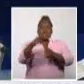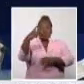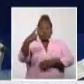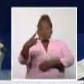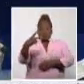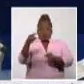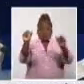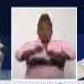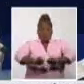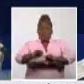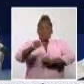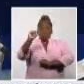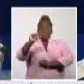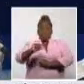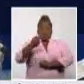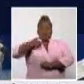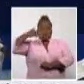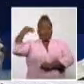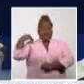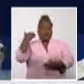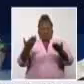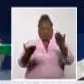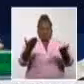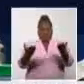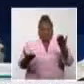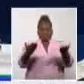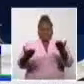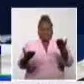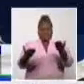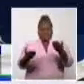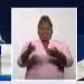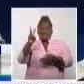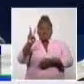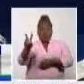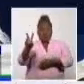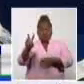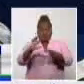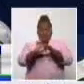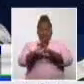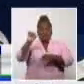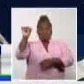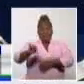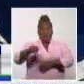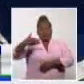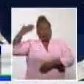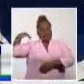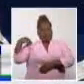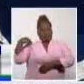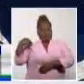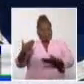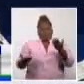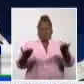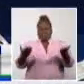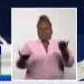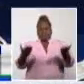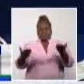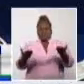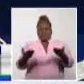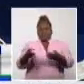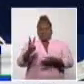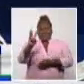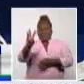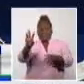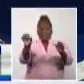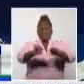St. Vincent and the Grenadines 12.5%, Antigua and Barbuda 12%. Guyana 11,